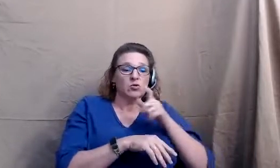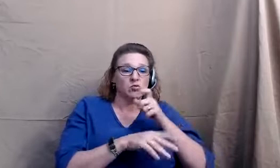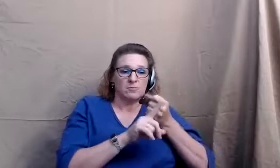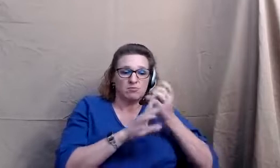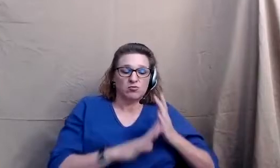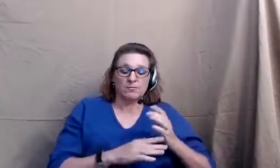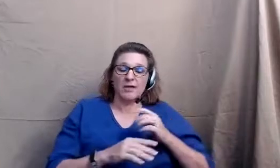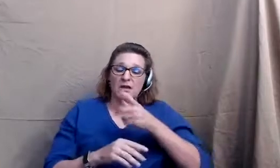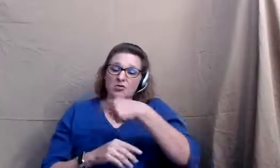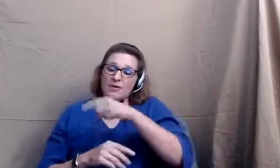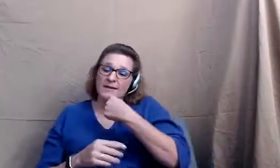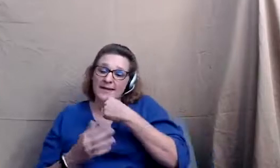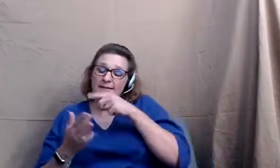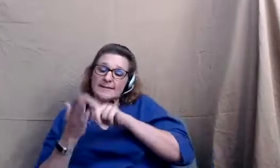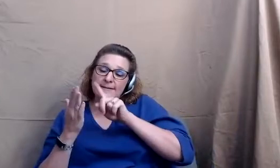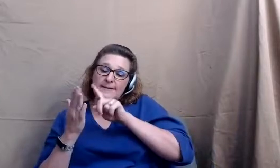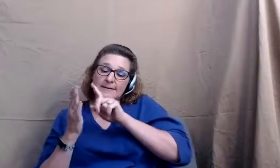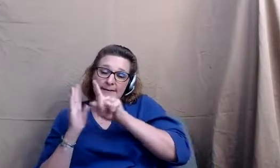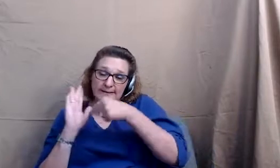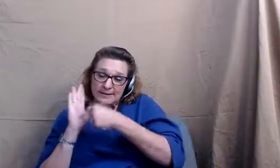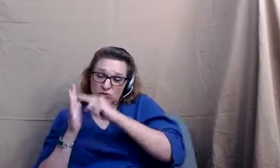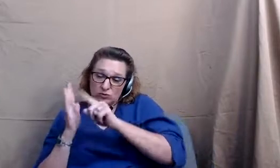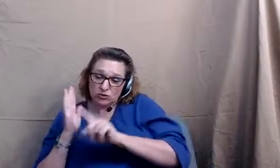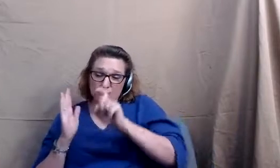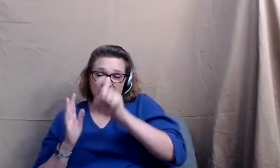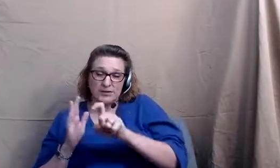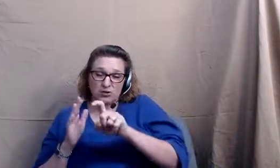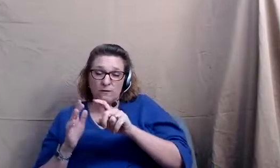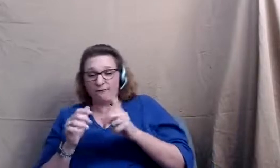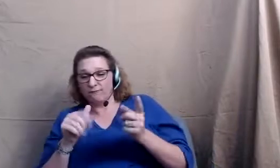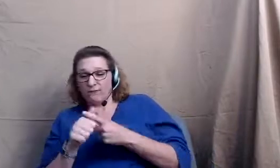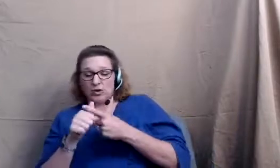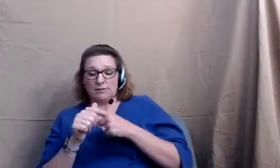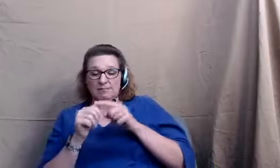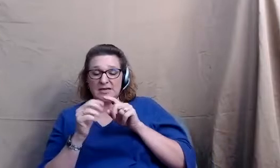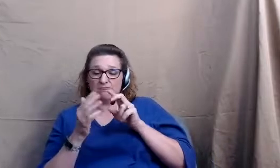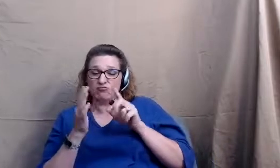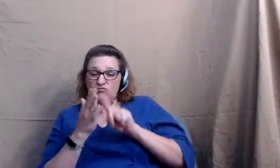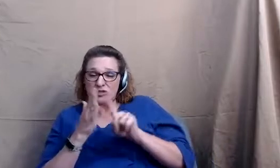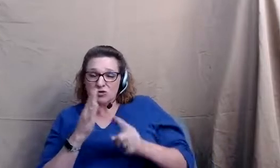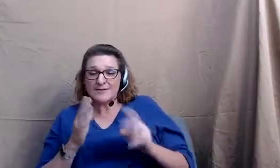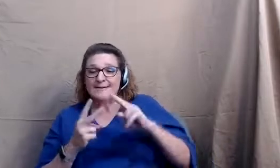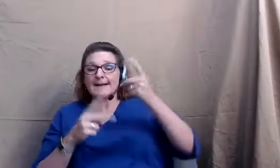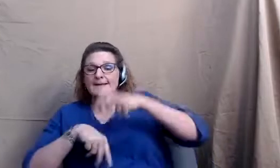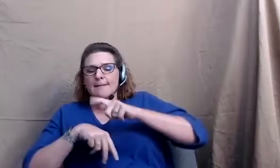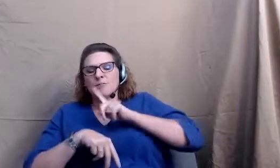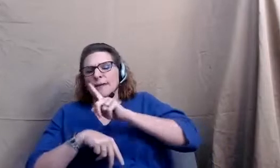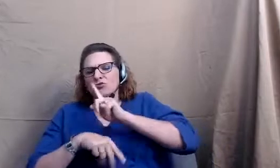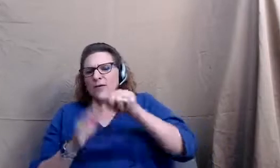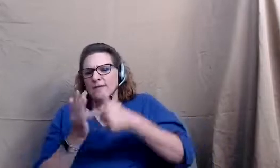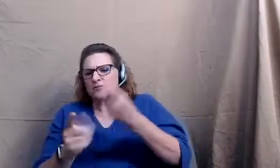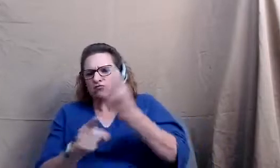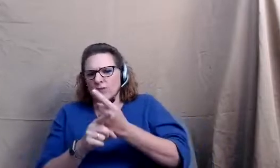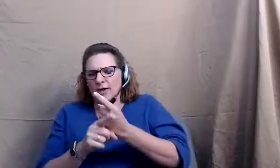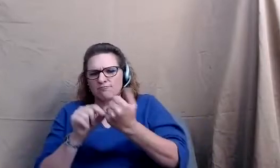be replicated before jurisdictions started to adopt arrest policies. But looking for a solution to the potential